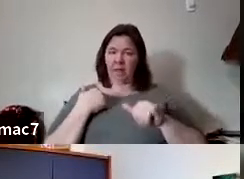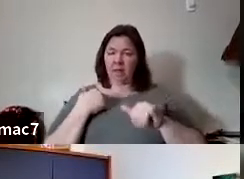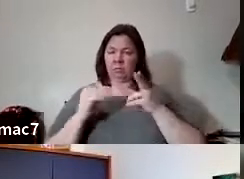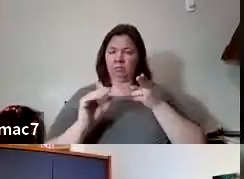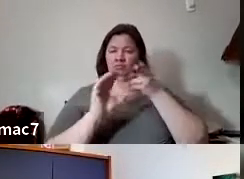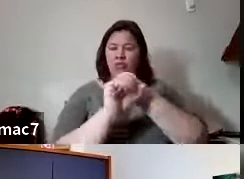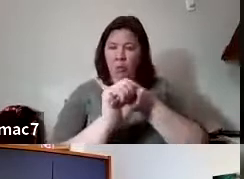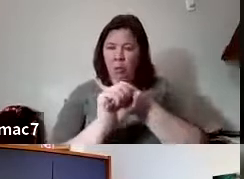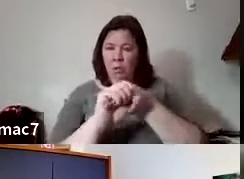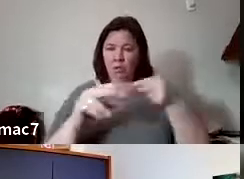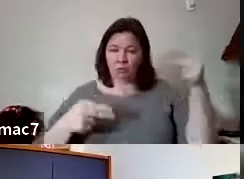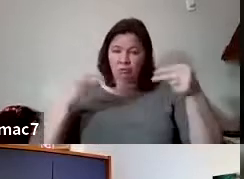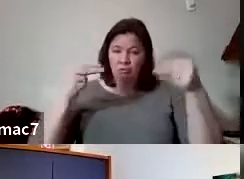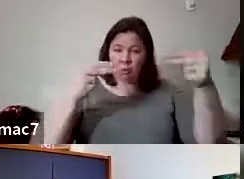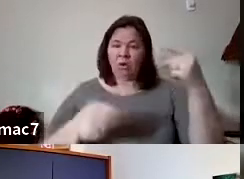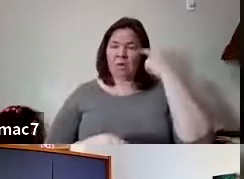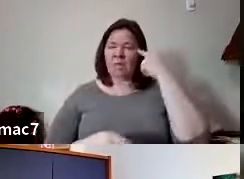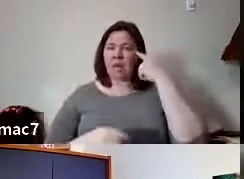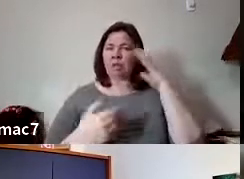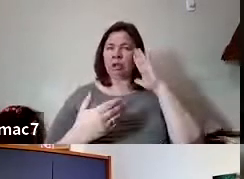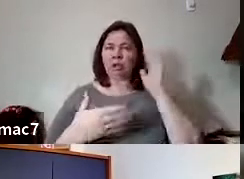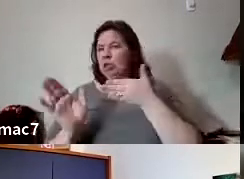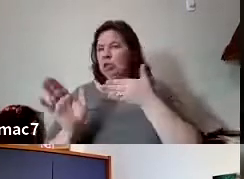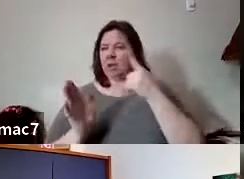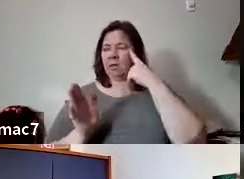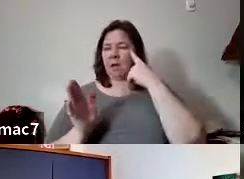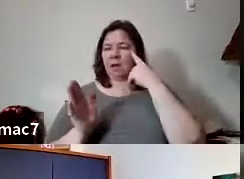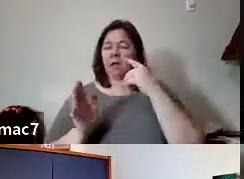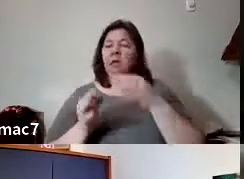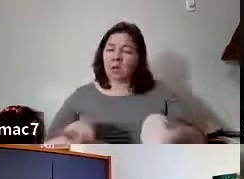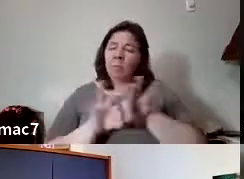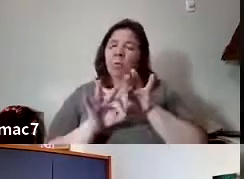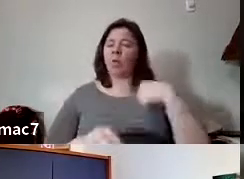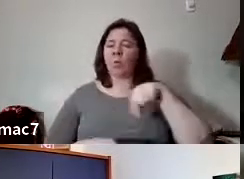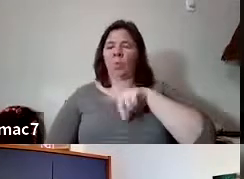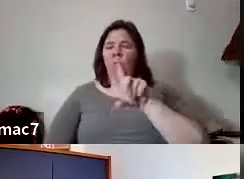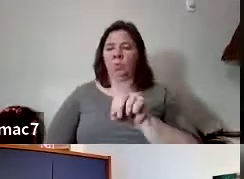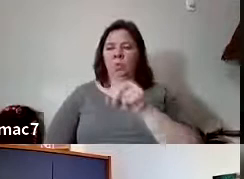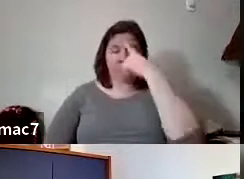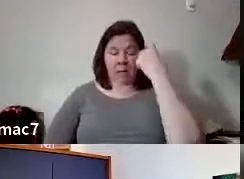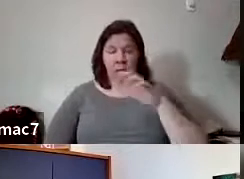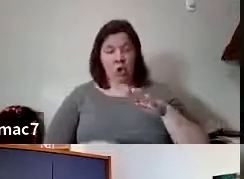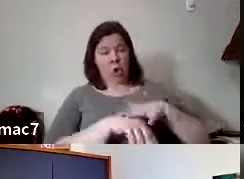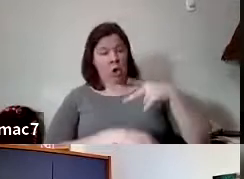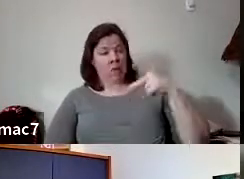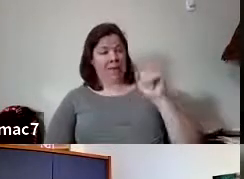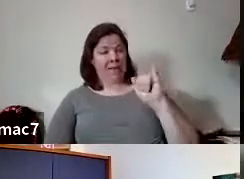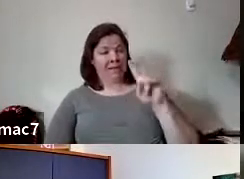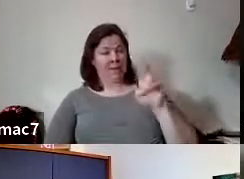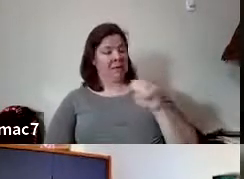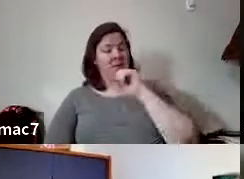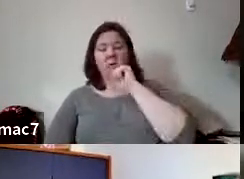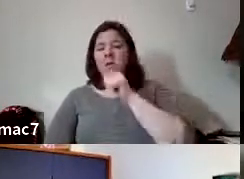it's very difficult for us to shift away from that. But it's very important that we do, because ONPASSIVE is not